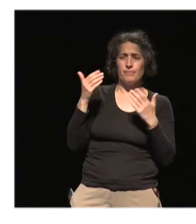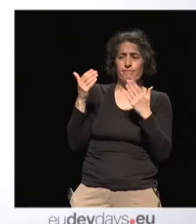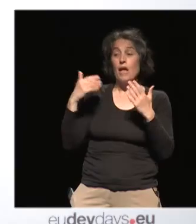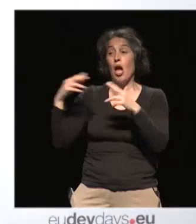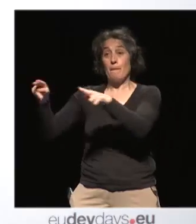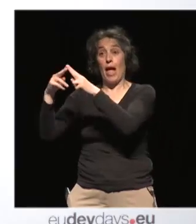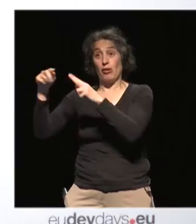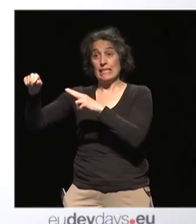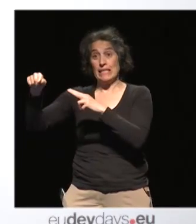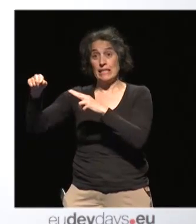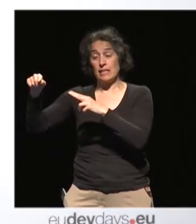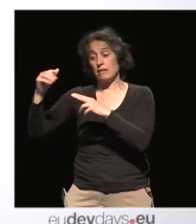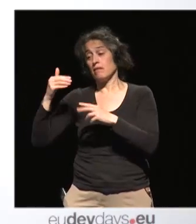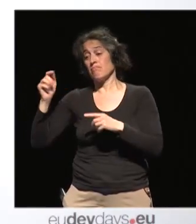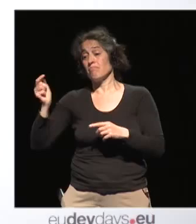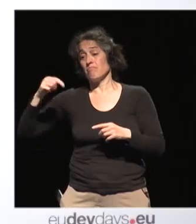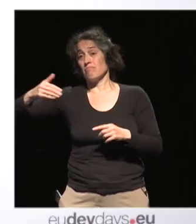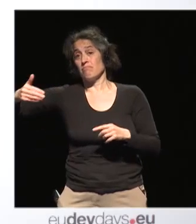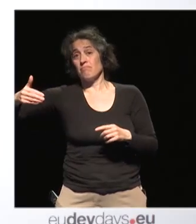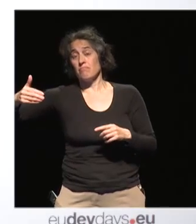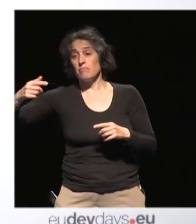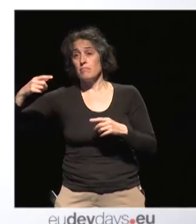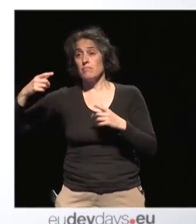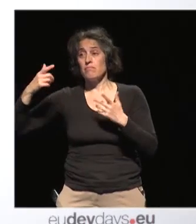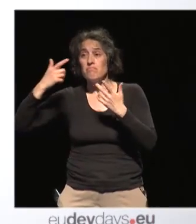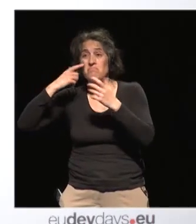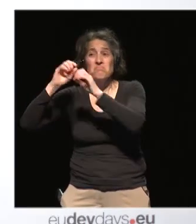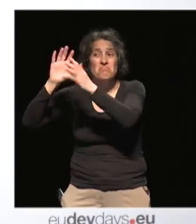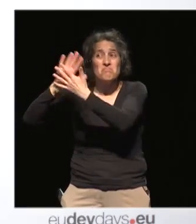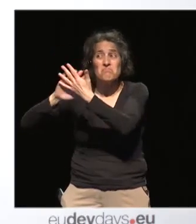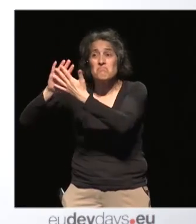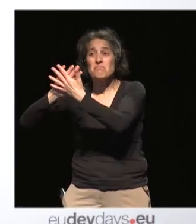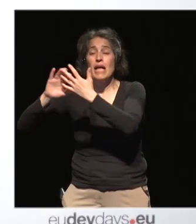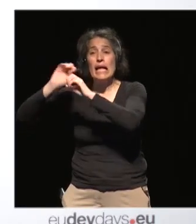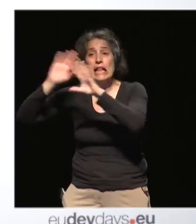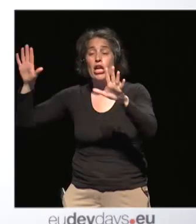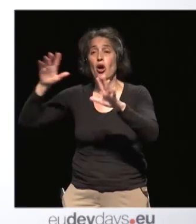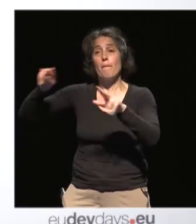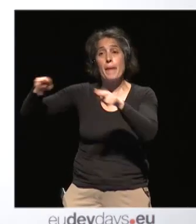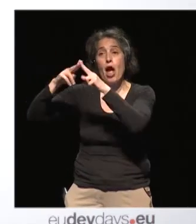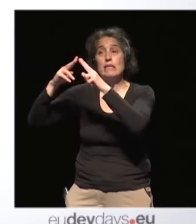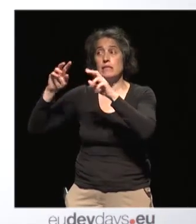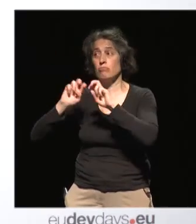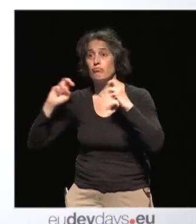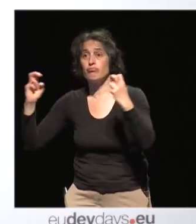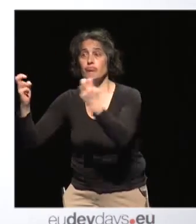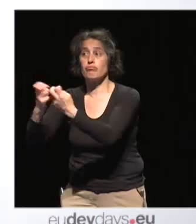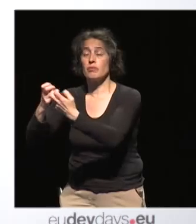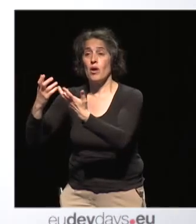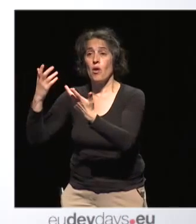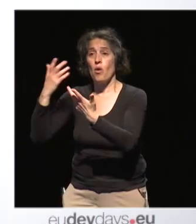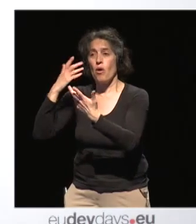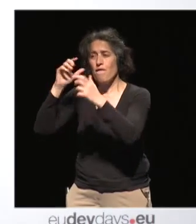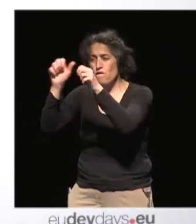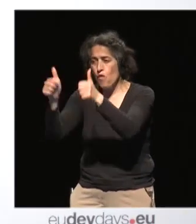only imagine, of course, the form and shape it will take. And therefore, again, for us, we are still thinking it is still a